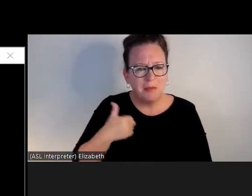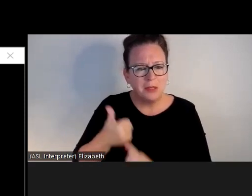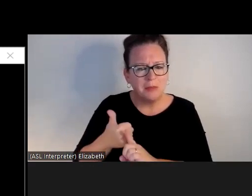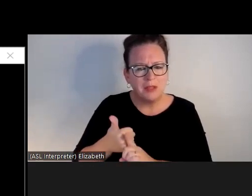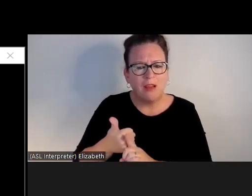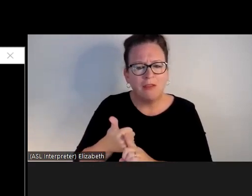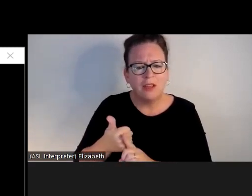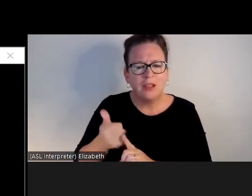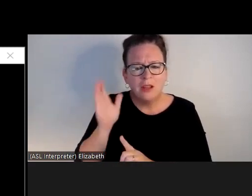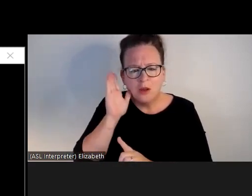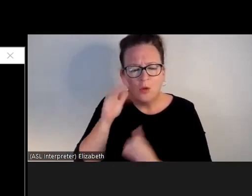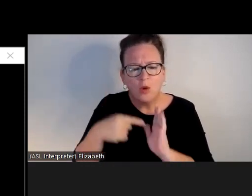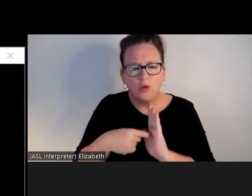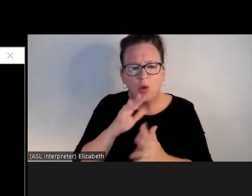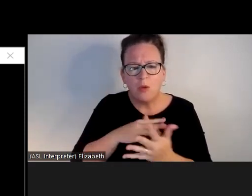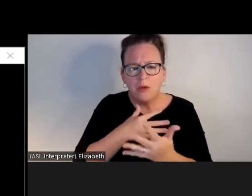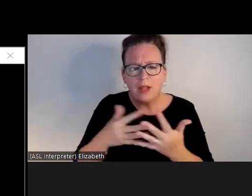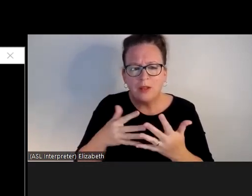calendars on that